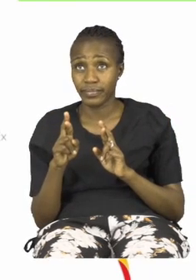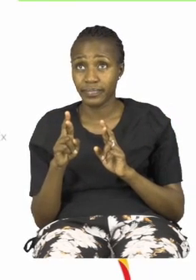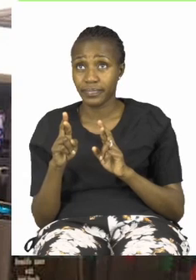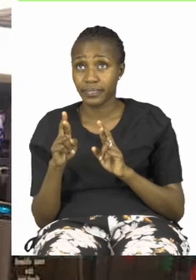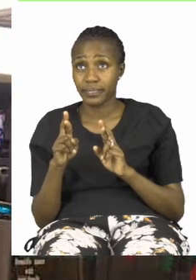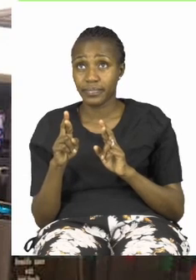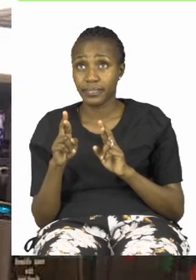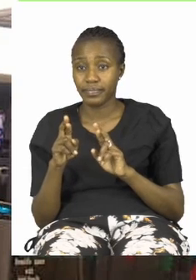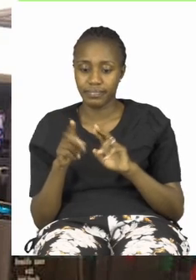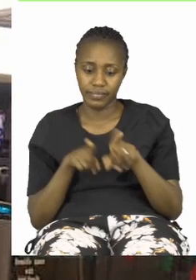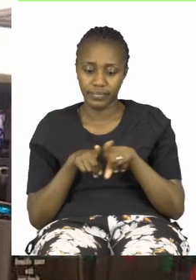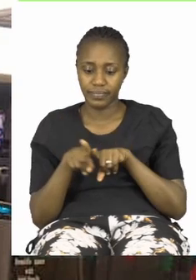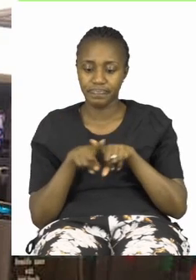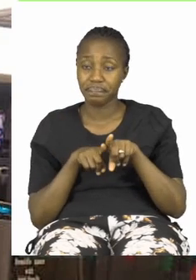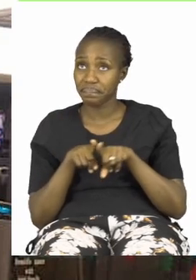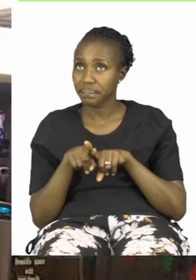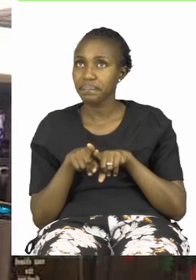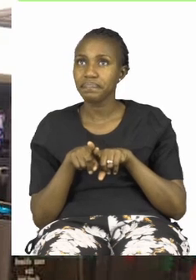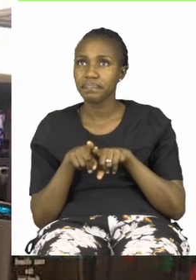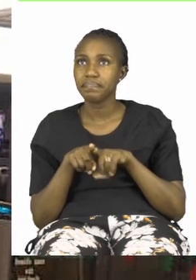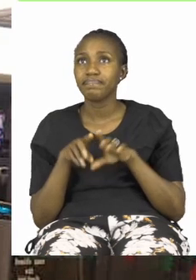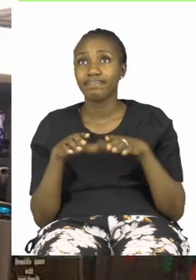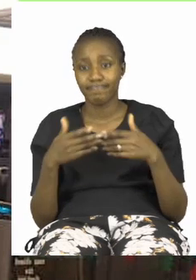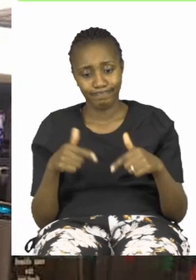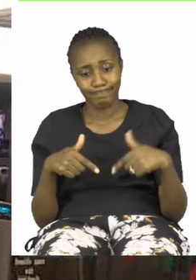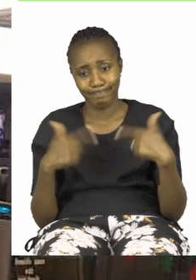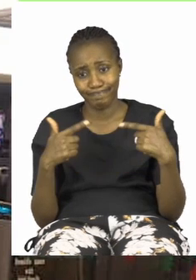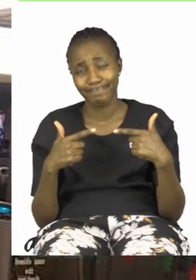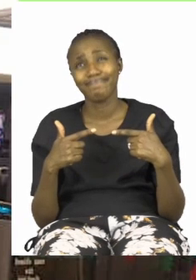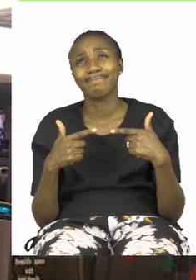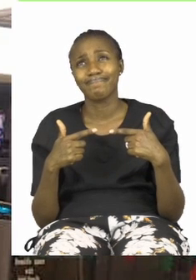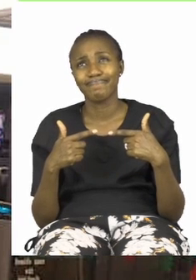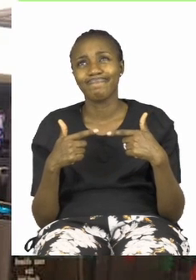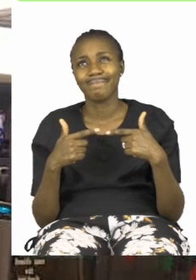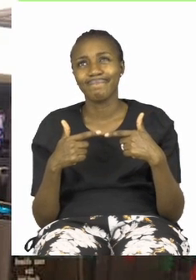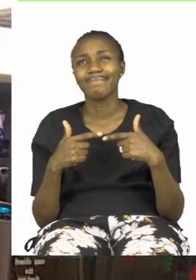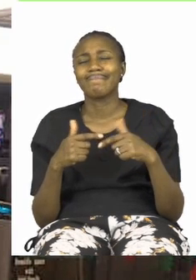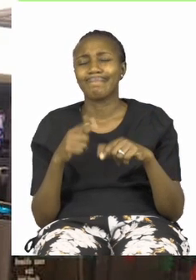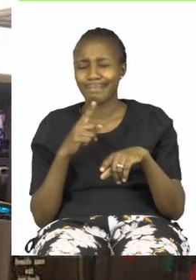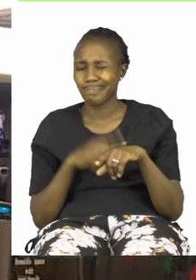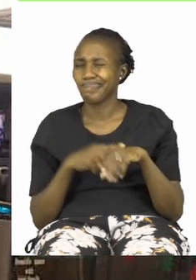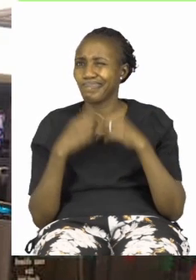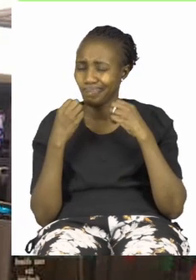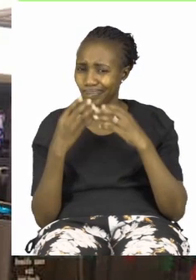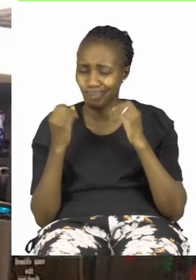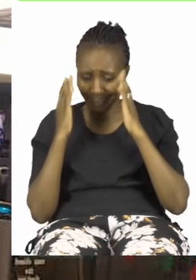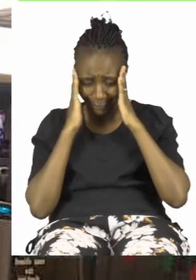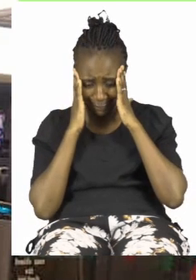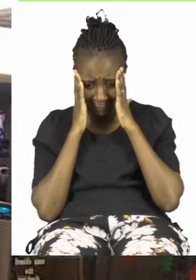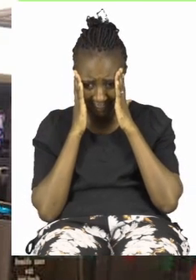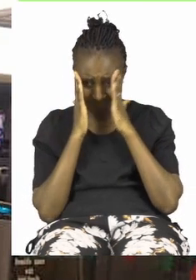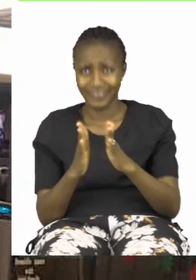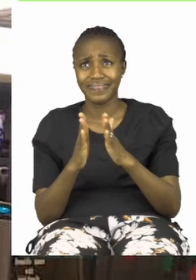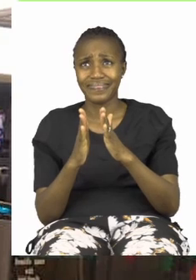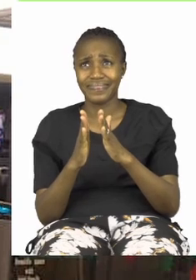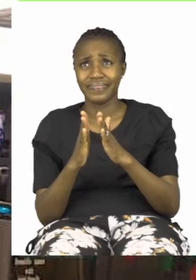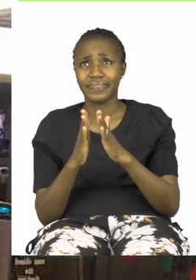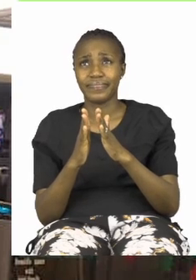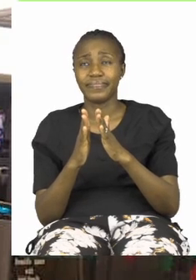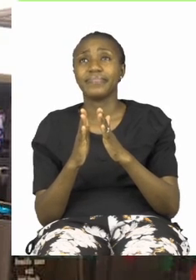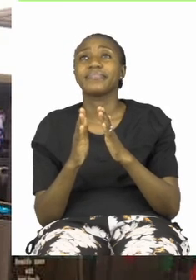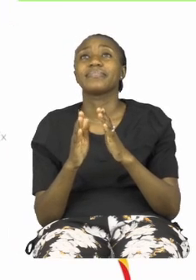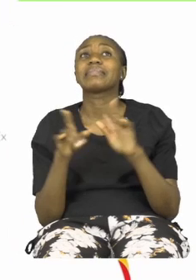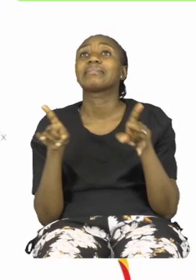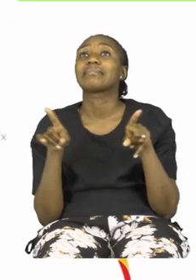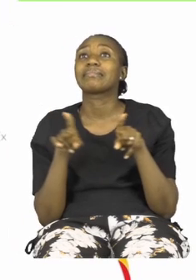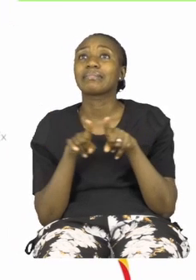tournament or a specific game title, it takes a lot of time, it takes a lot of dedication, and it takes a lot of discipline. Just like how it would